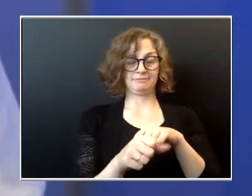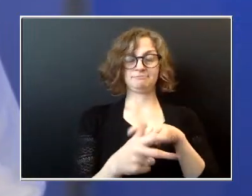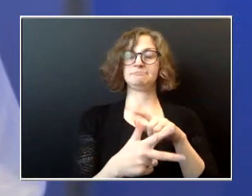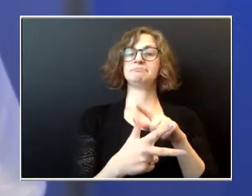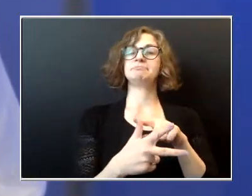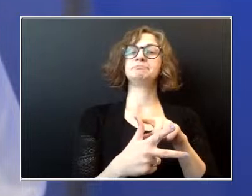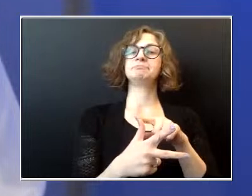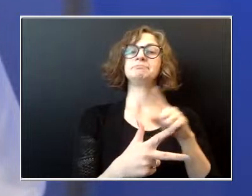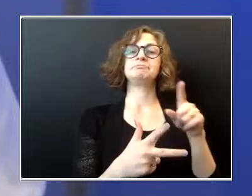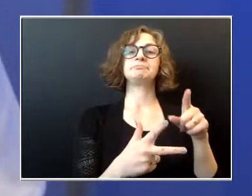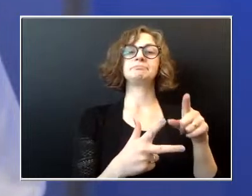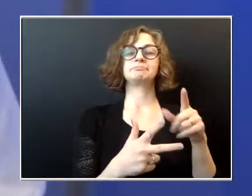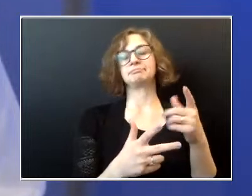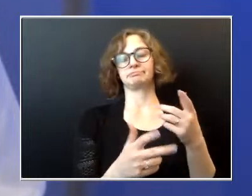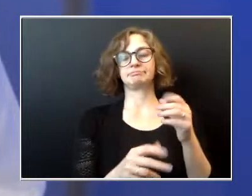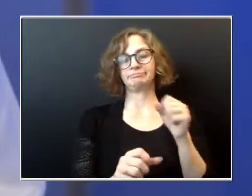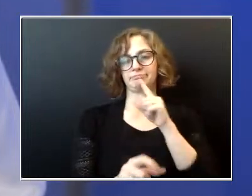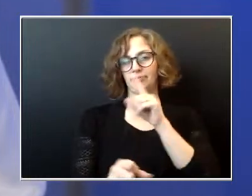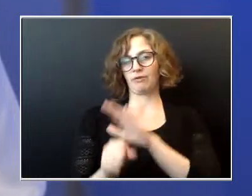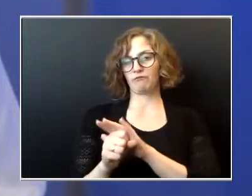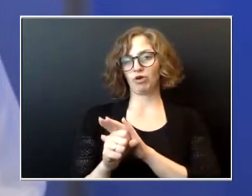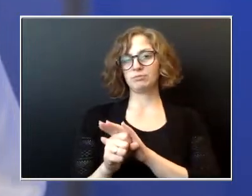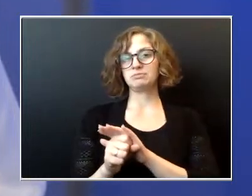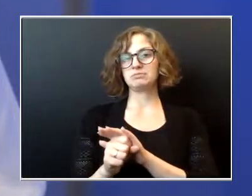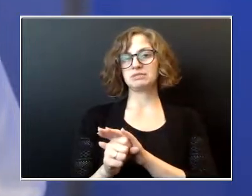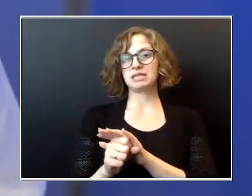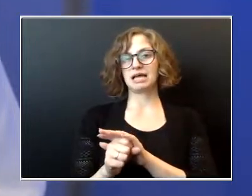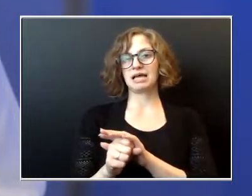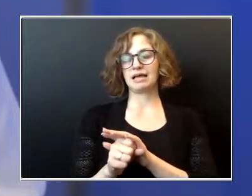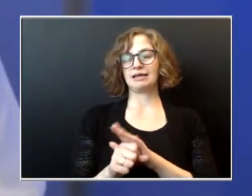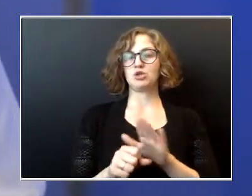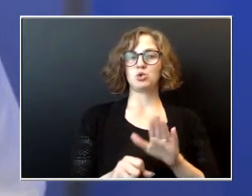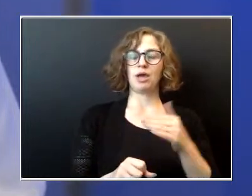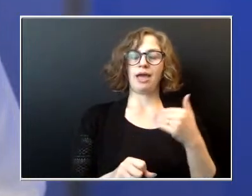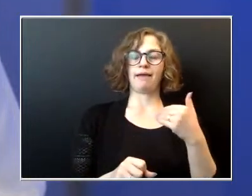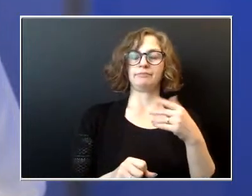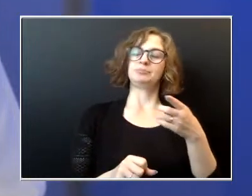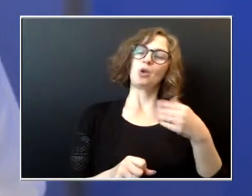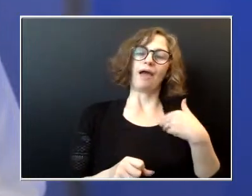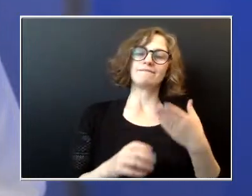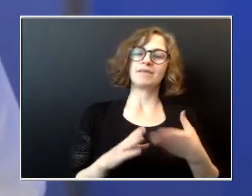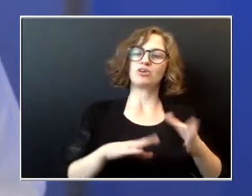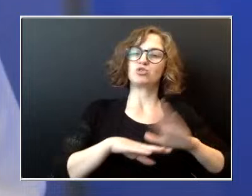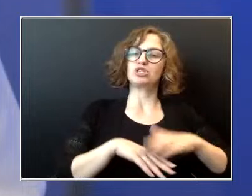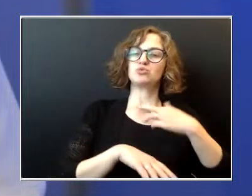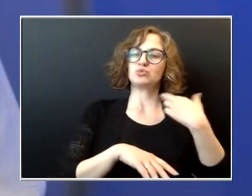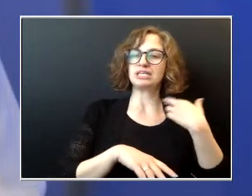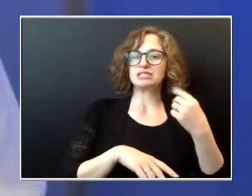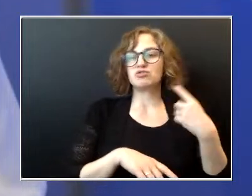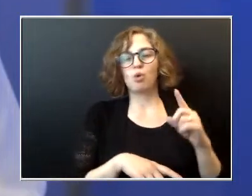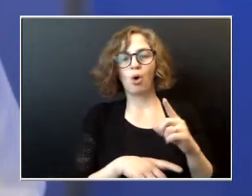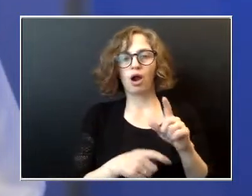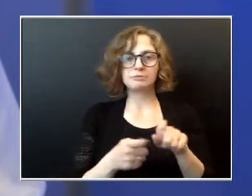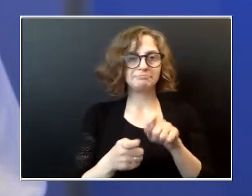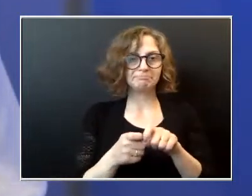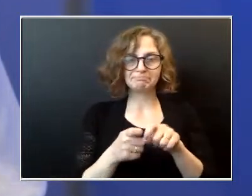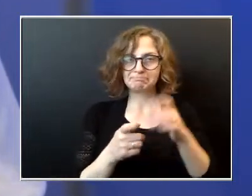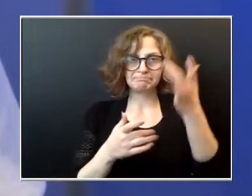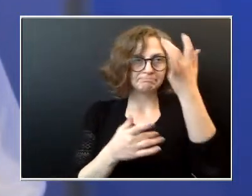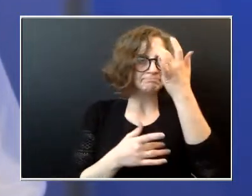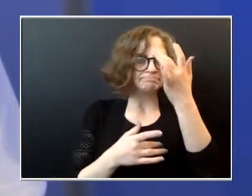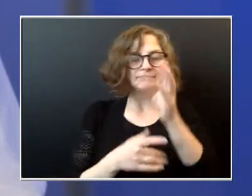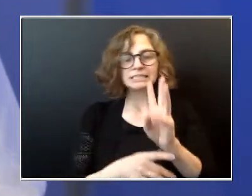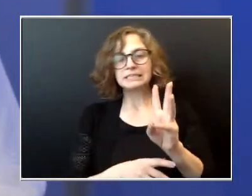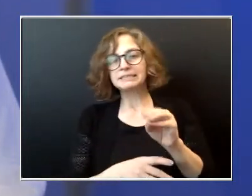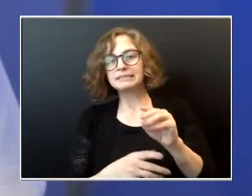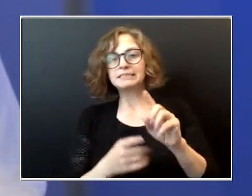And it confirms that this is going to increase your chance for a condition by a range of numbers, 60 to 80%, because